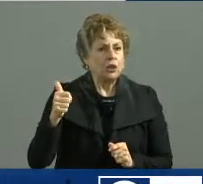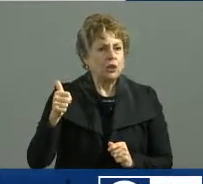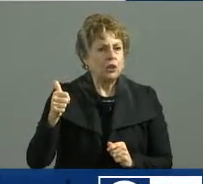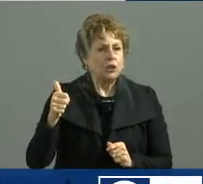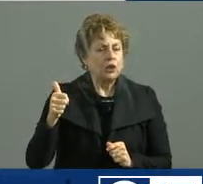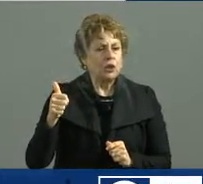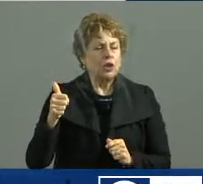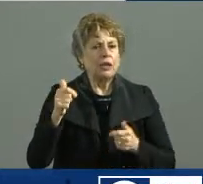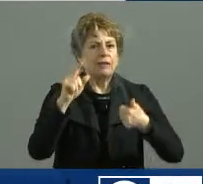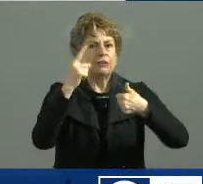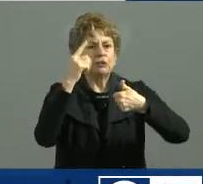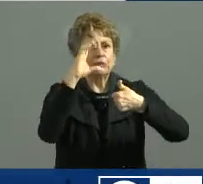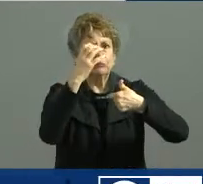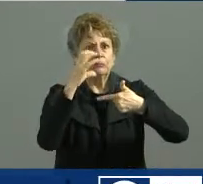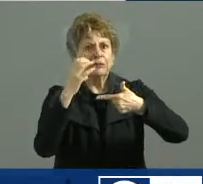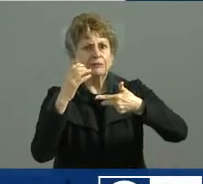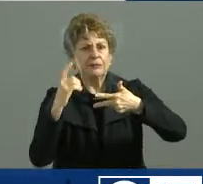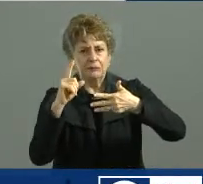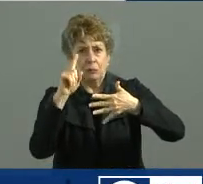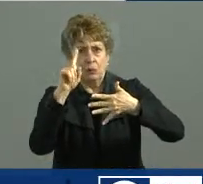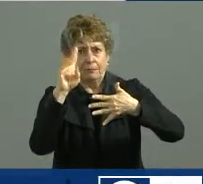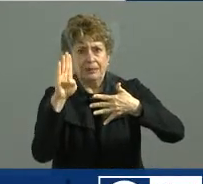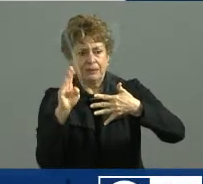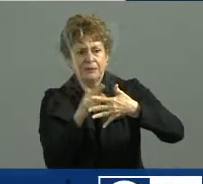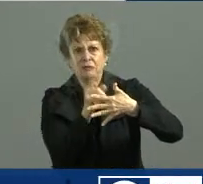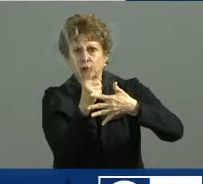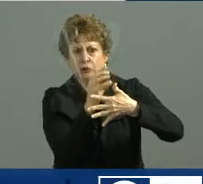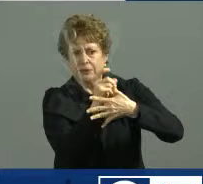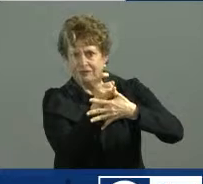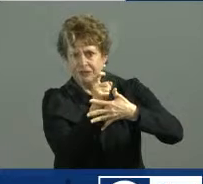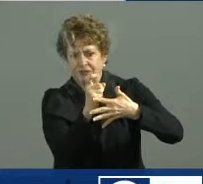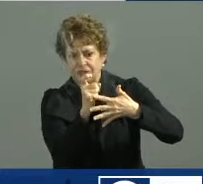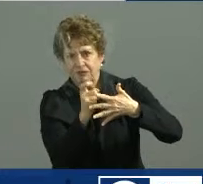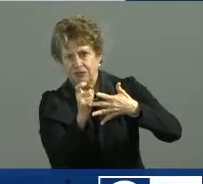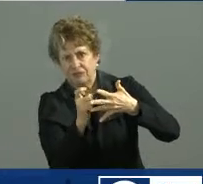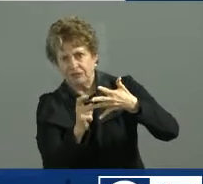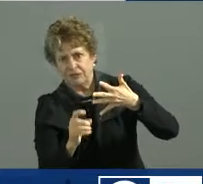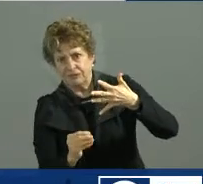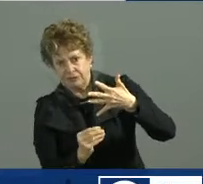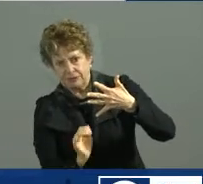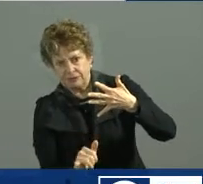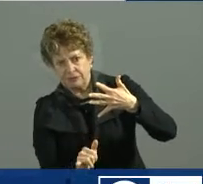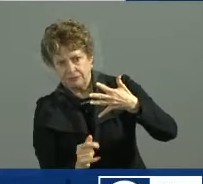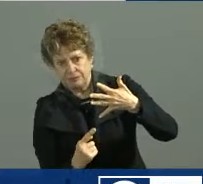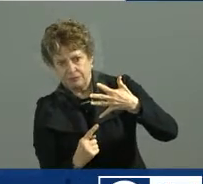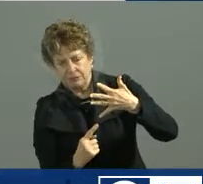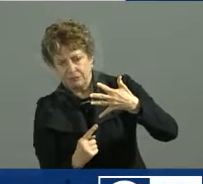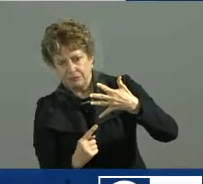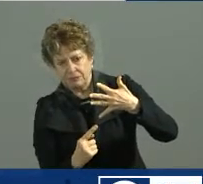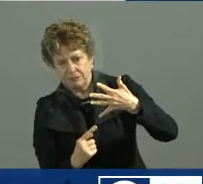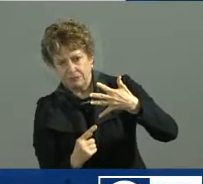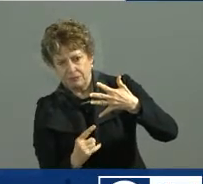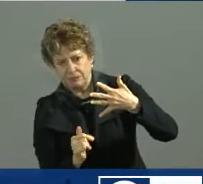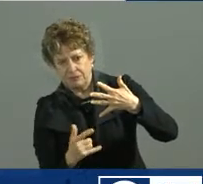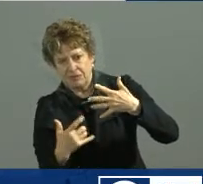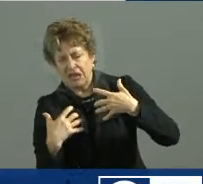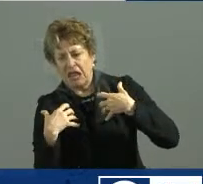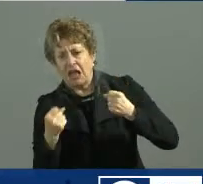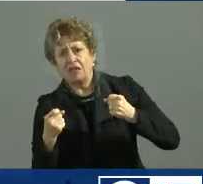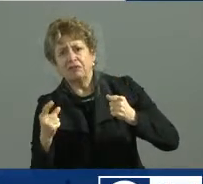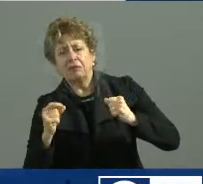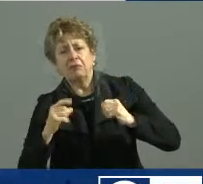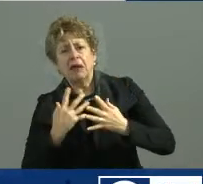group. As we move into those healthy inmates that are just part of the general population within the prisons or the